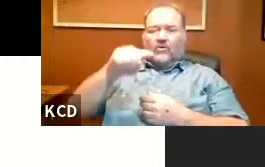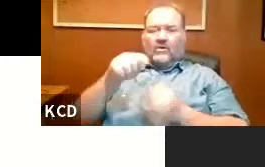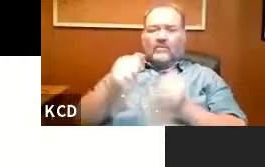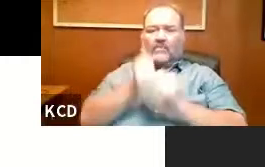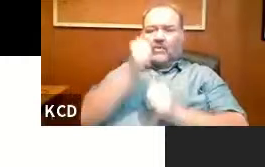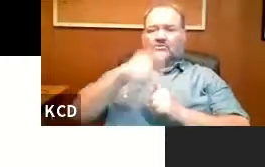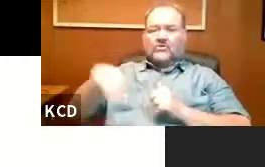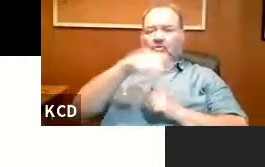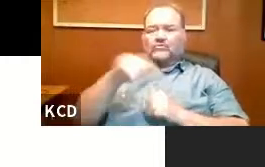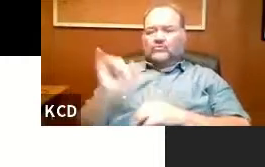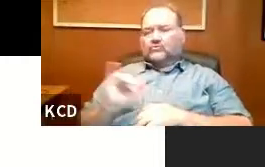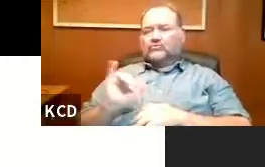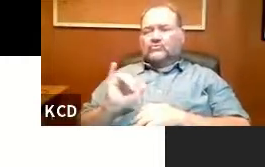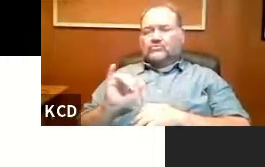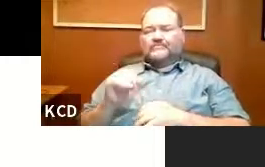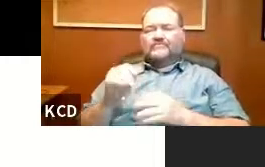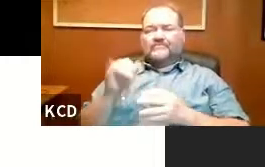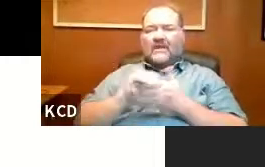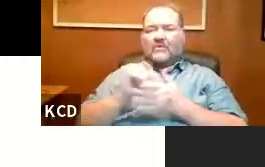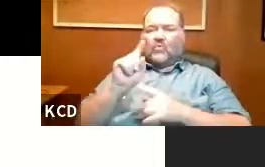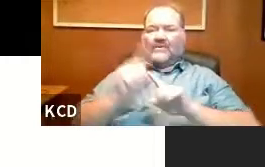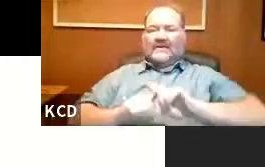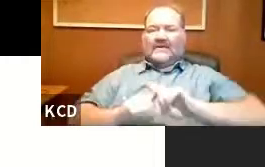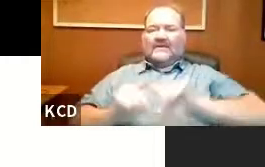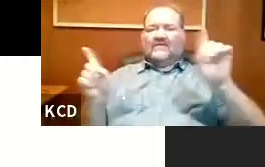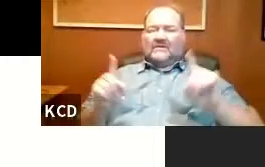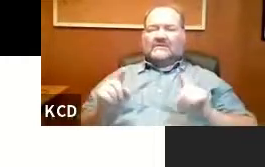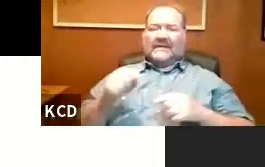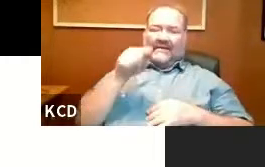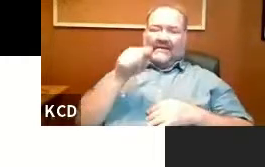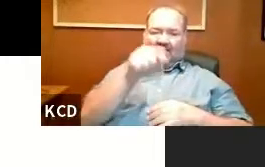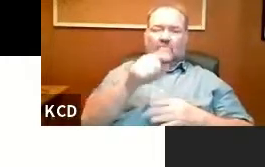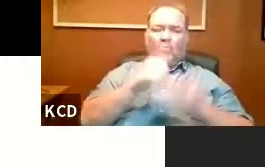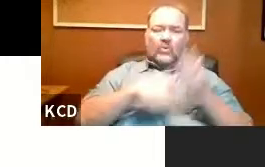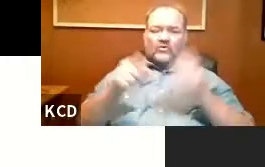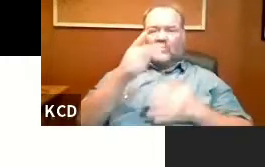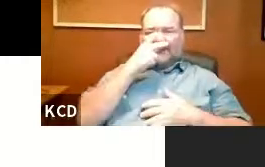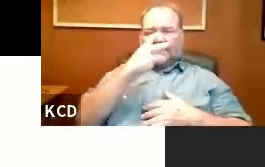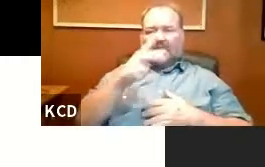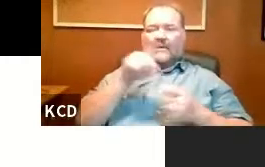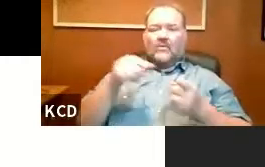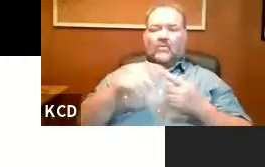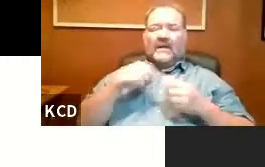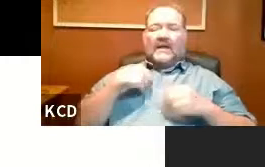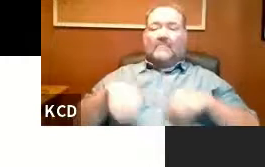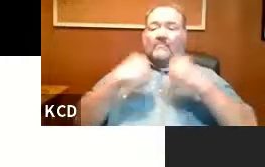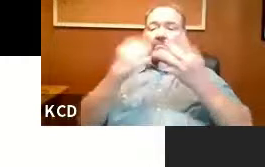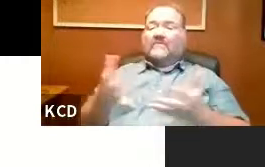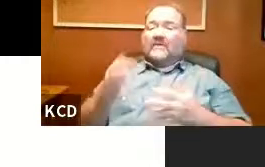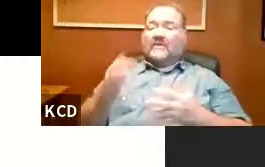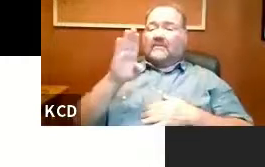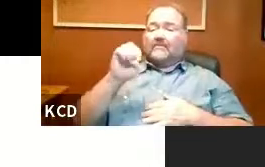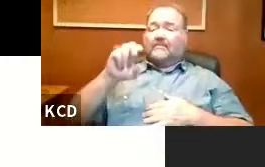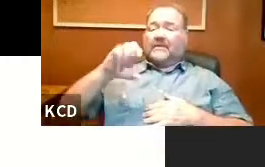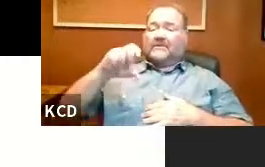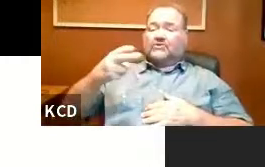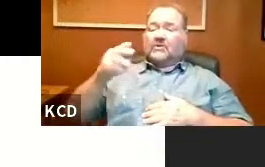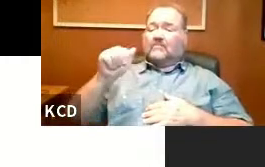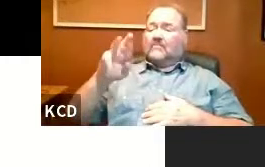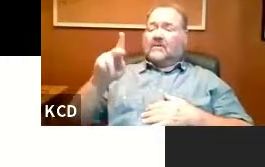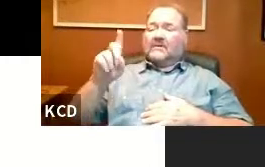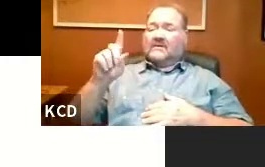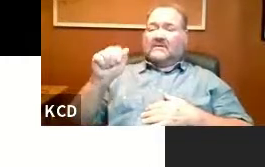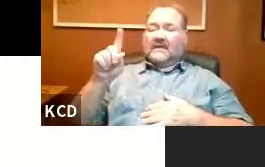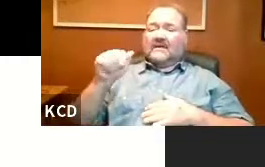those as well. So that's where the difference comes there. This is what you see when I present the benchmark data versus